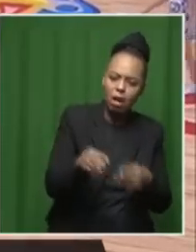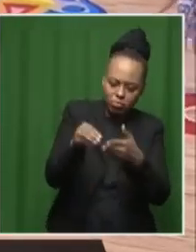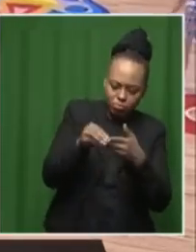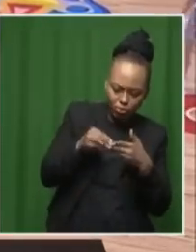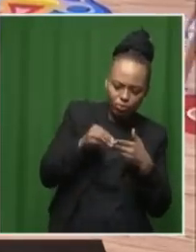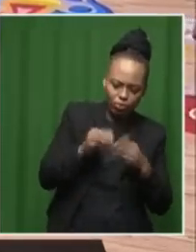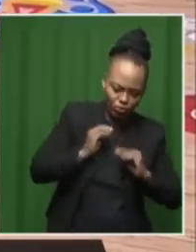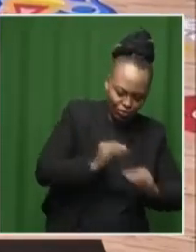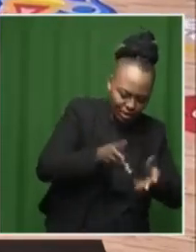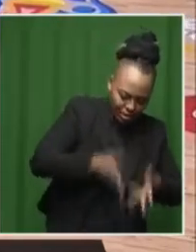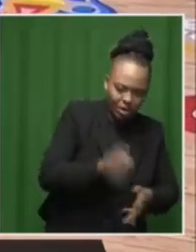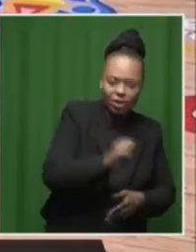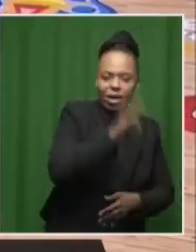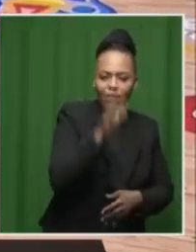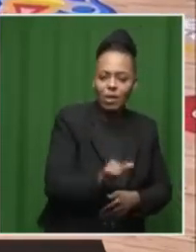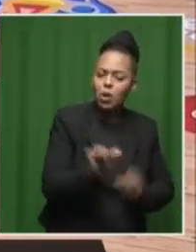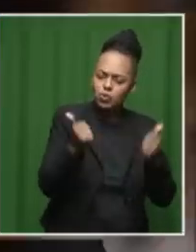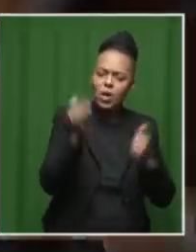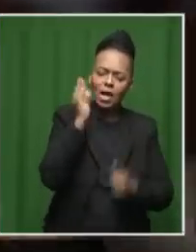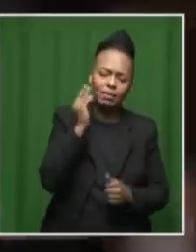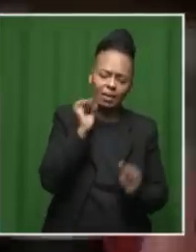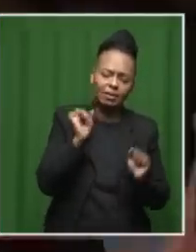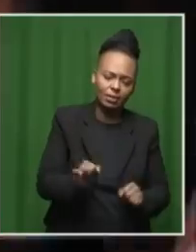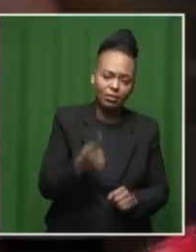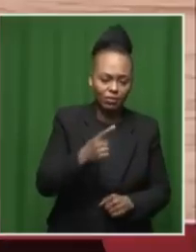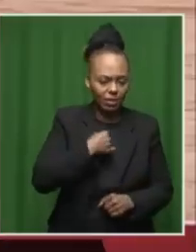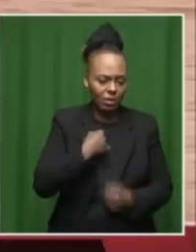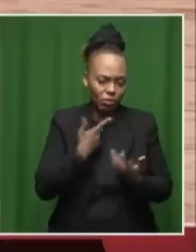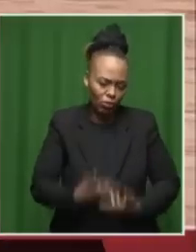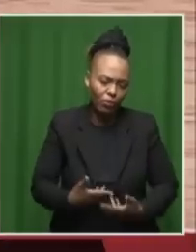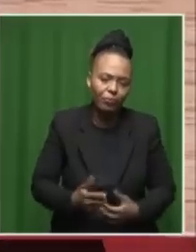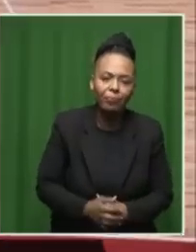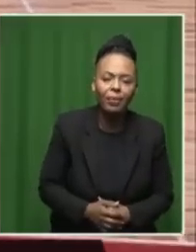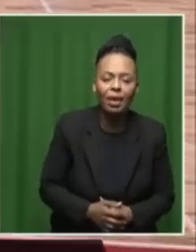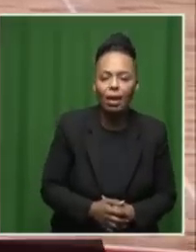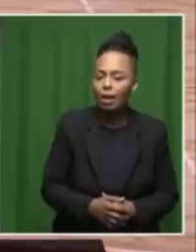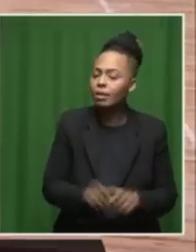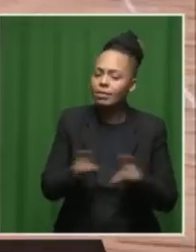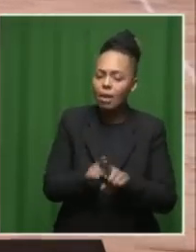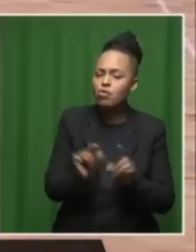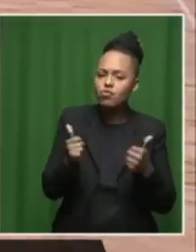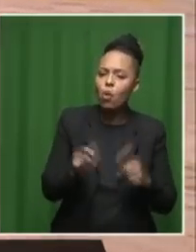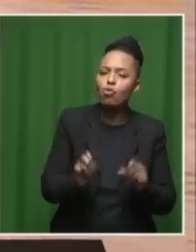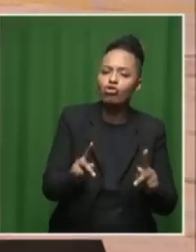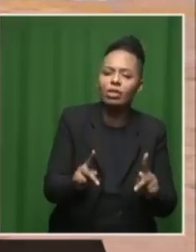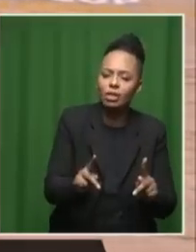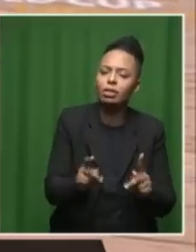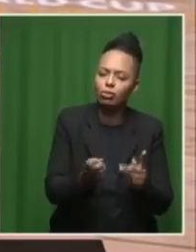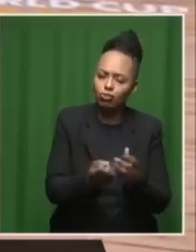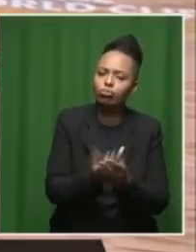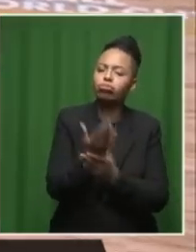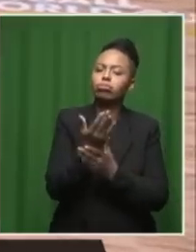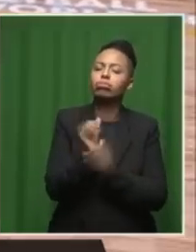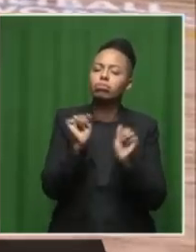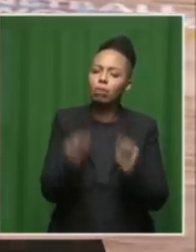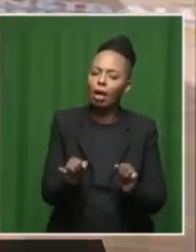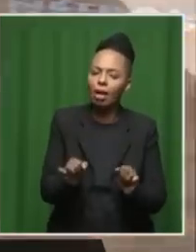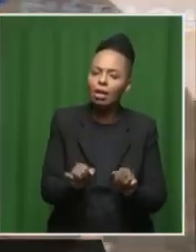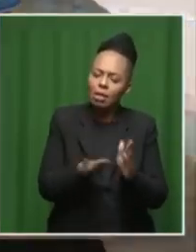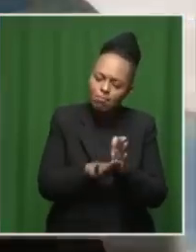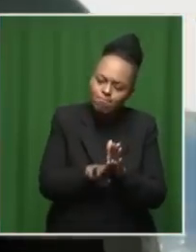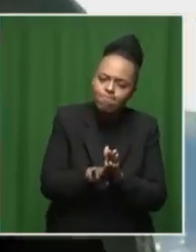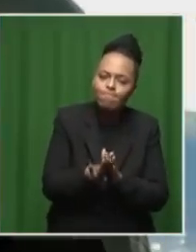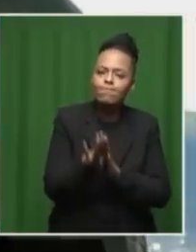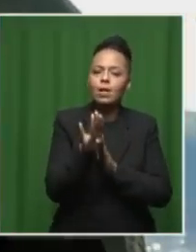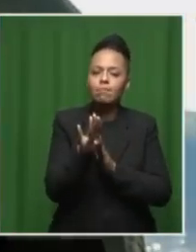it was a great learning experience for me. Great opportunities as well to grow and just to expand